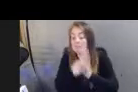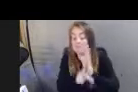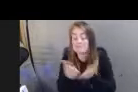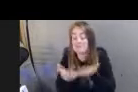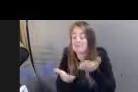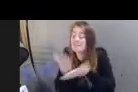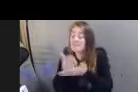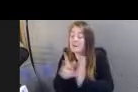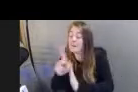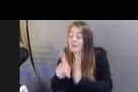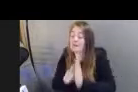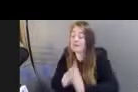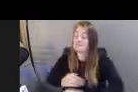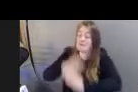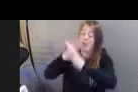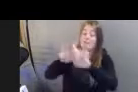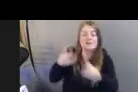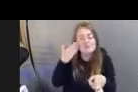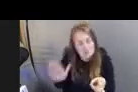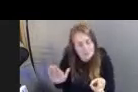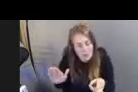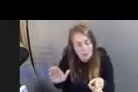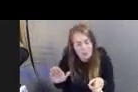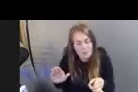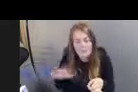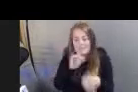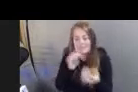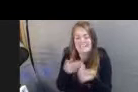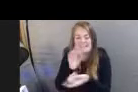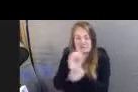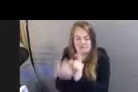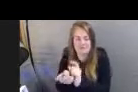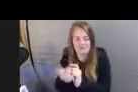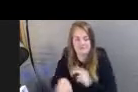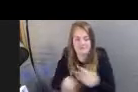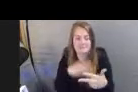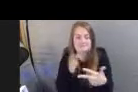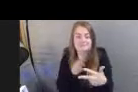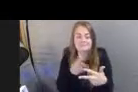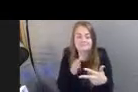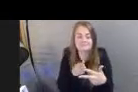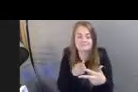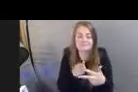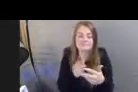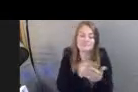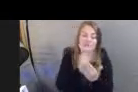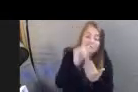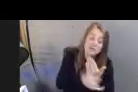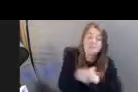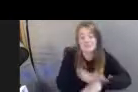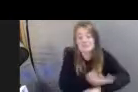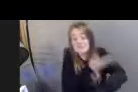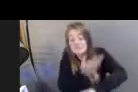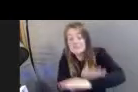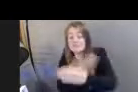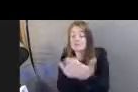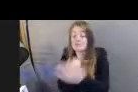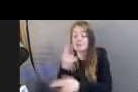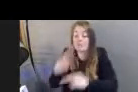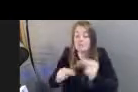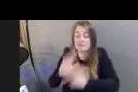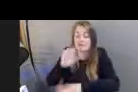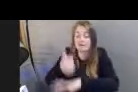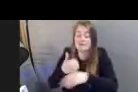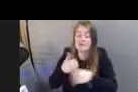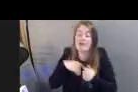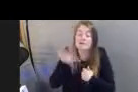even know it from entering your space that are easy to change. It ensures that any projects, renovations, or new facilities meet that gold